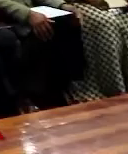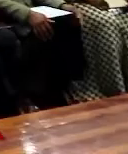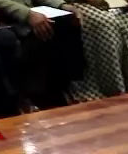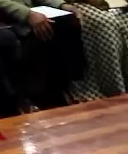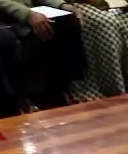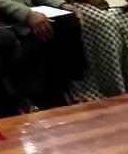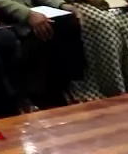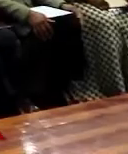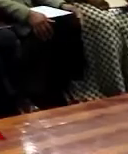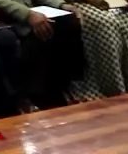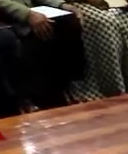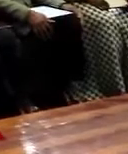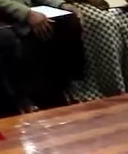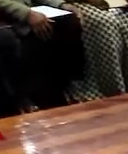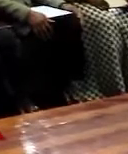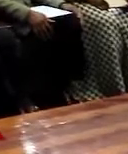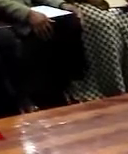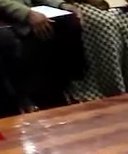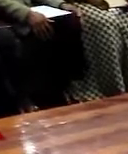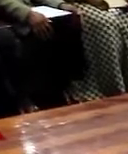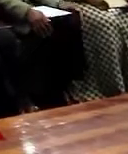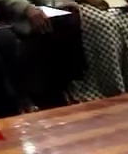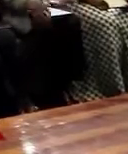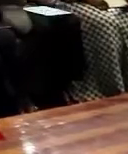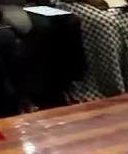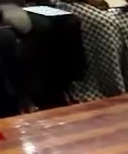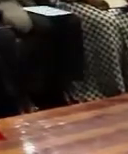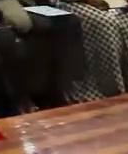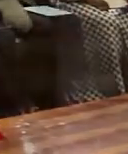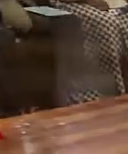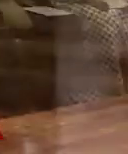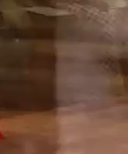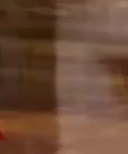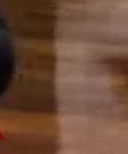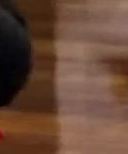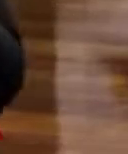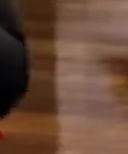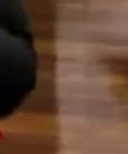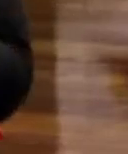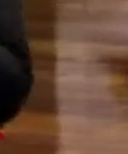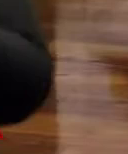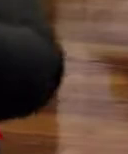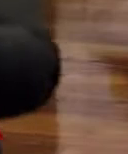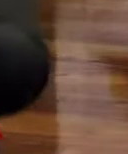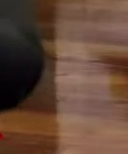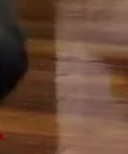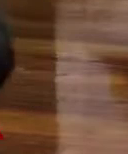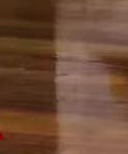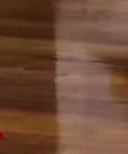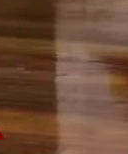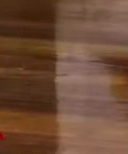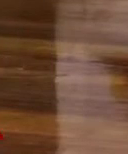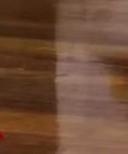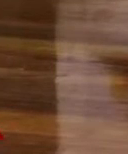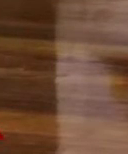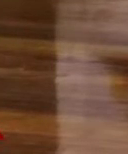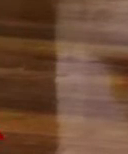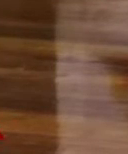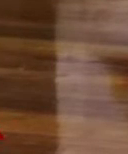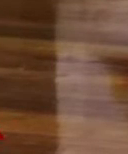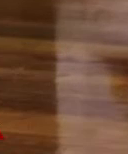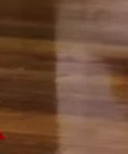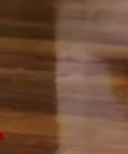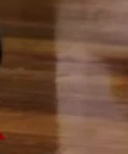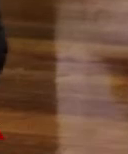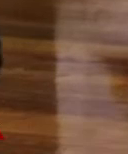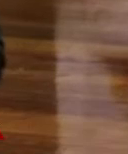fraction clapping, but this time around, everybody, I don't know what you did, but whatever you did was good. Thanks a lot.